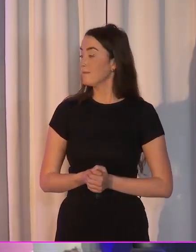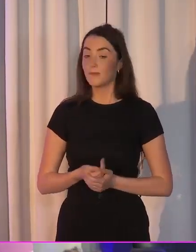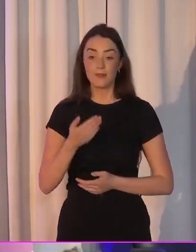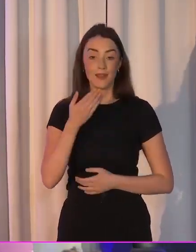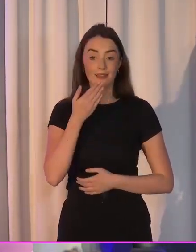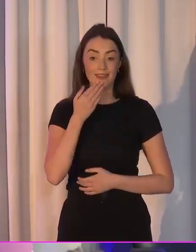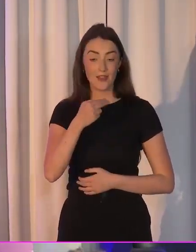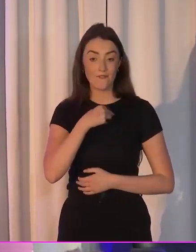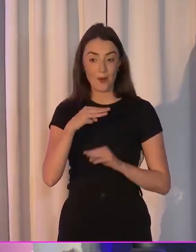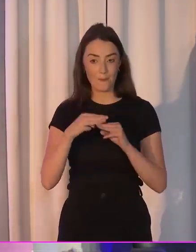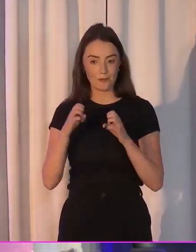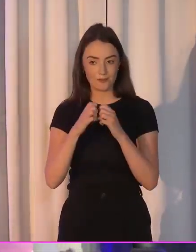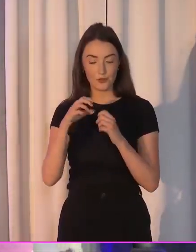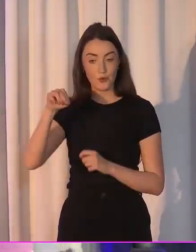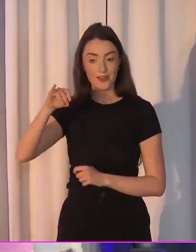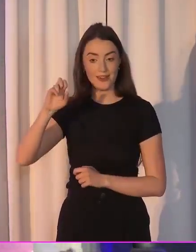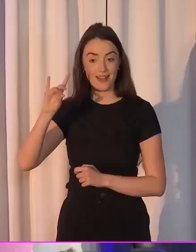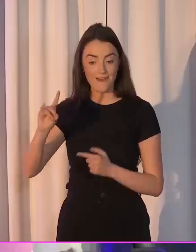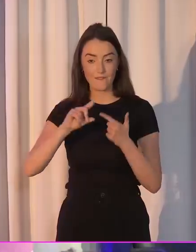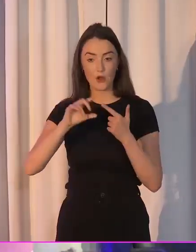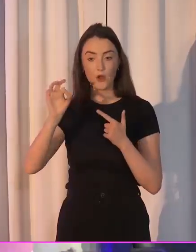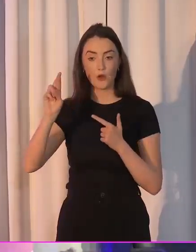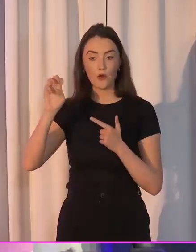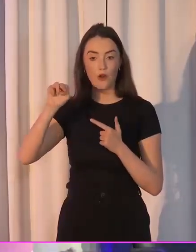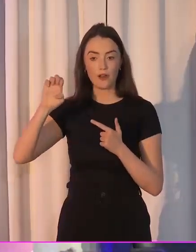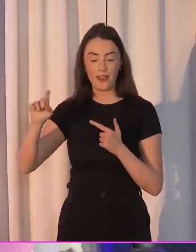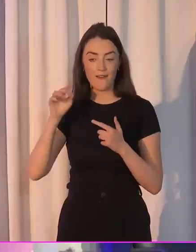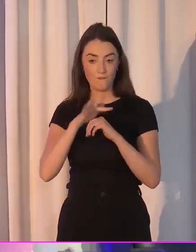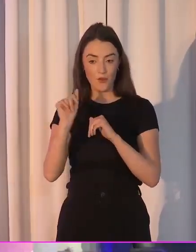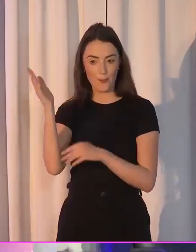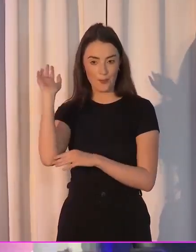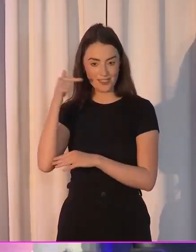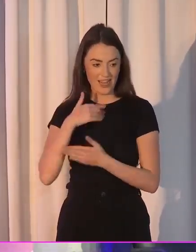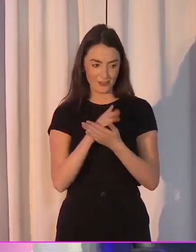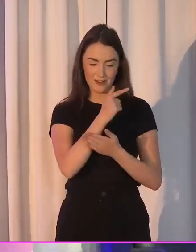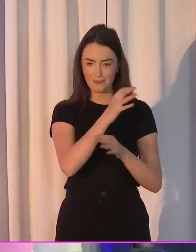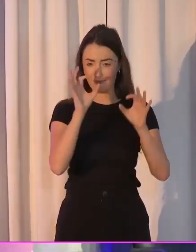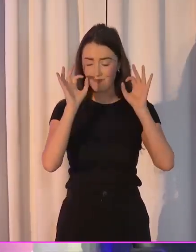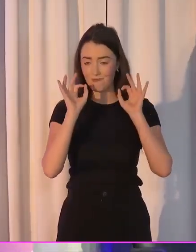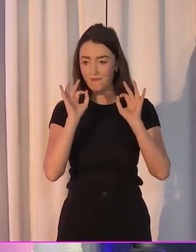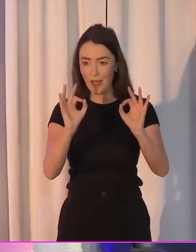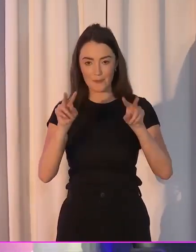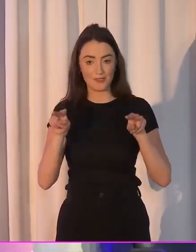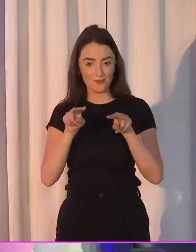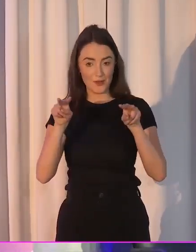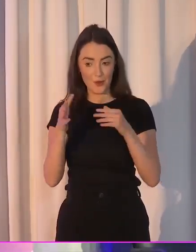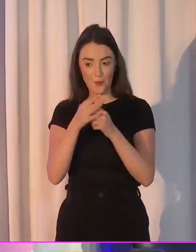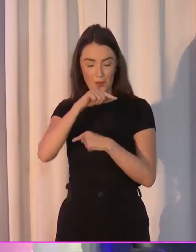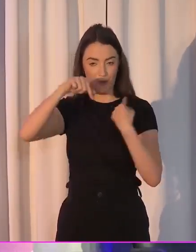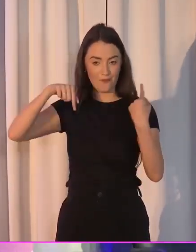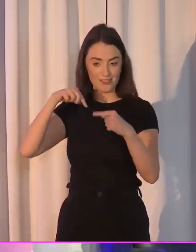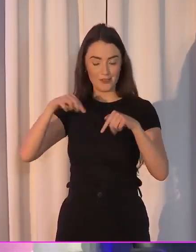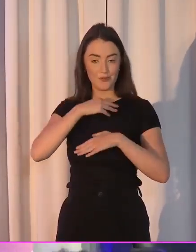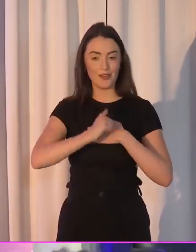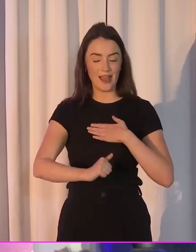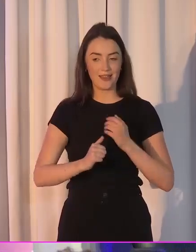Thank you very much to Niamh and Gráinne for their presentation and also for sharing that fabulous video with us.